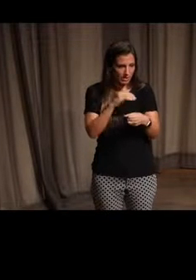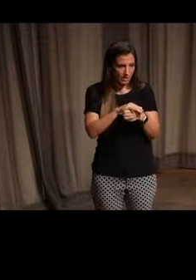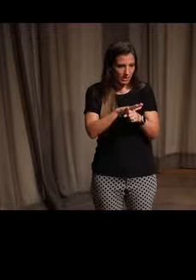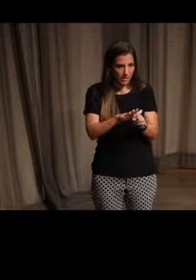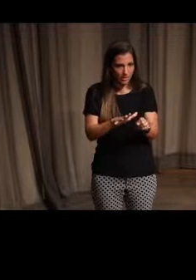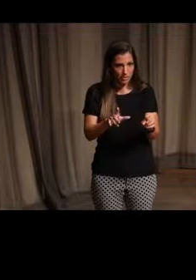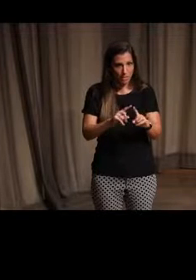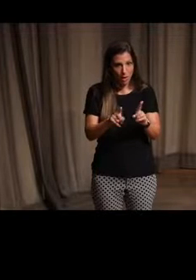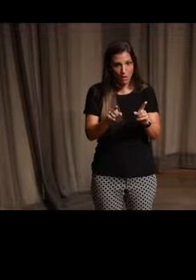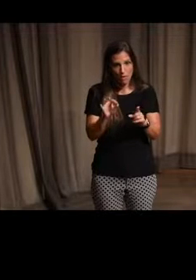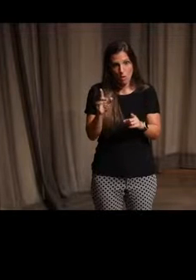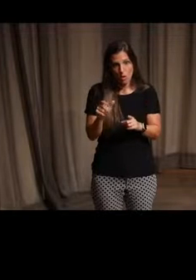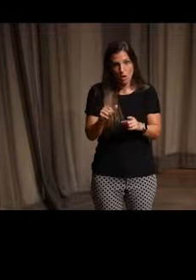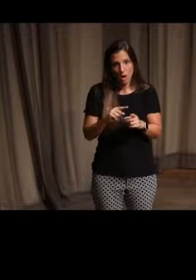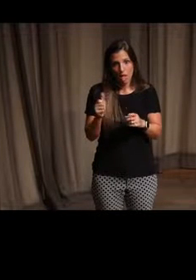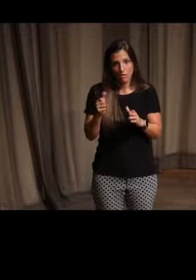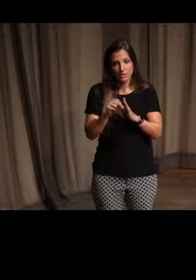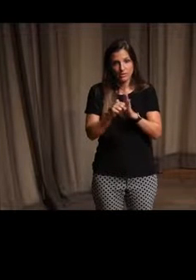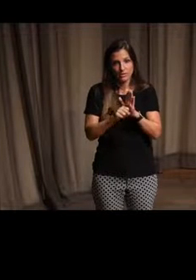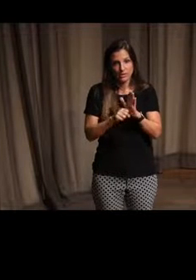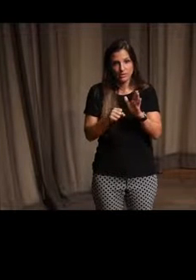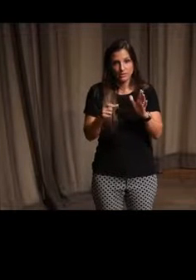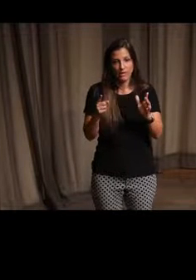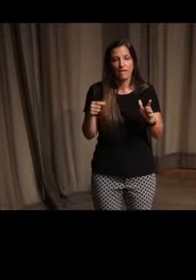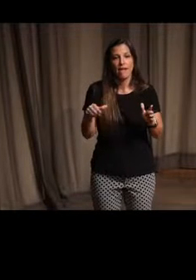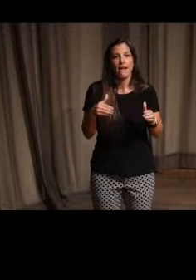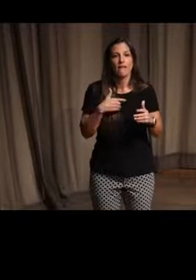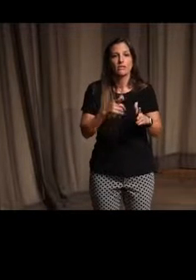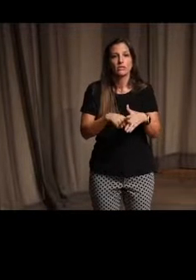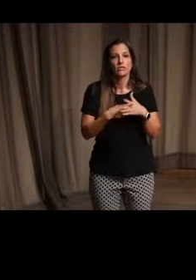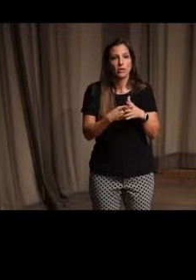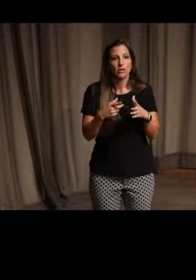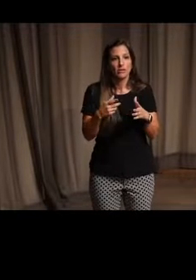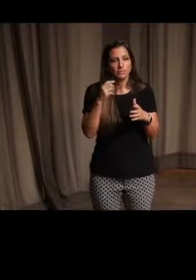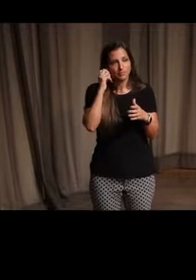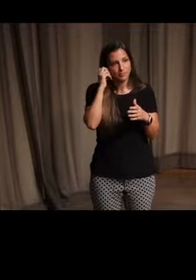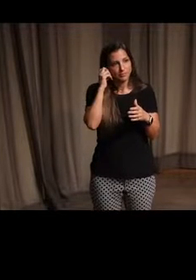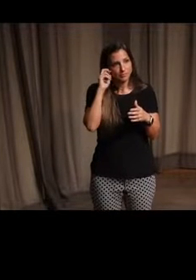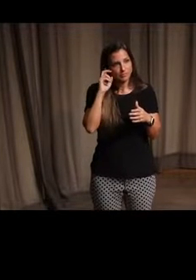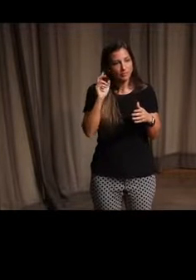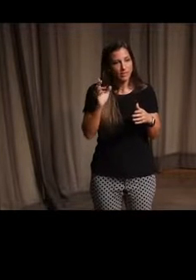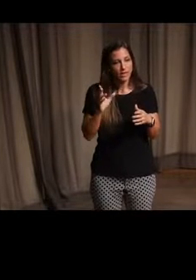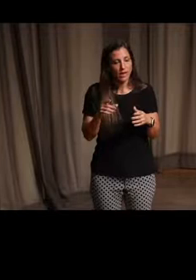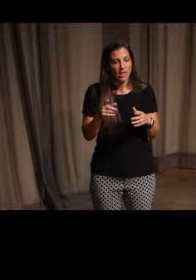but also in Florida and in other states, they have started passing